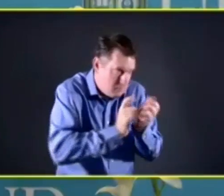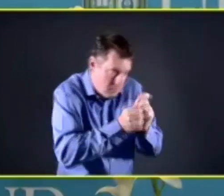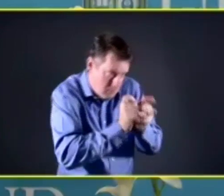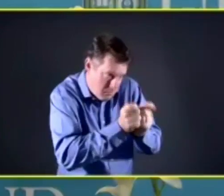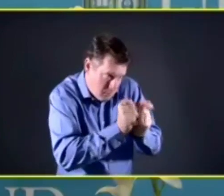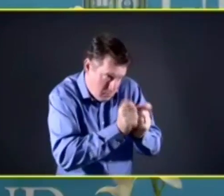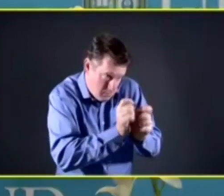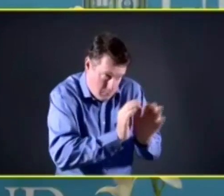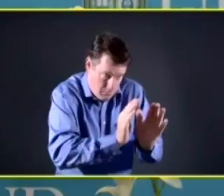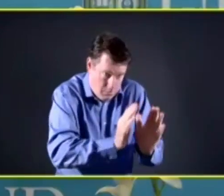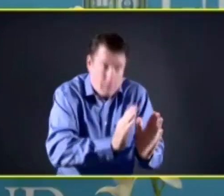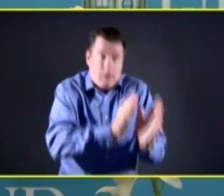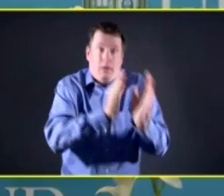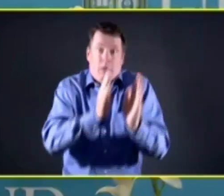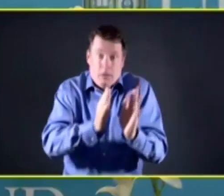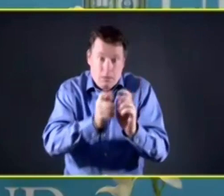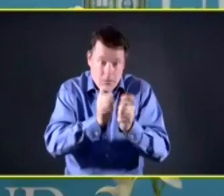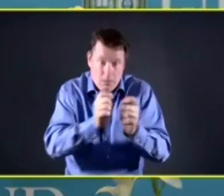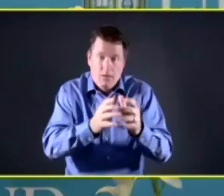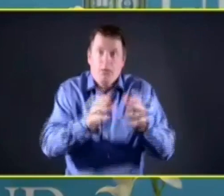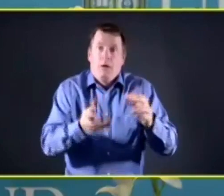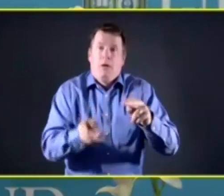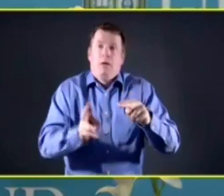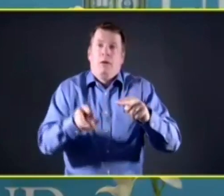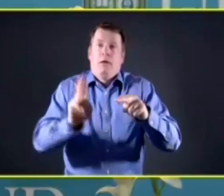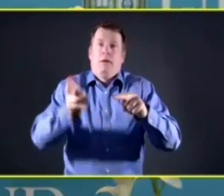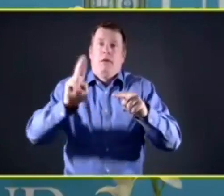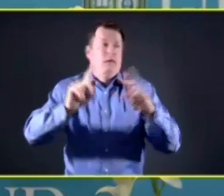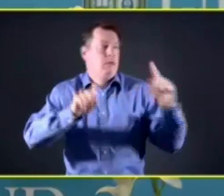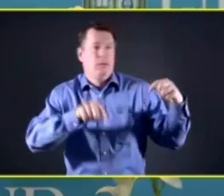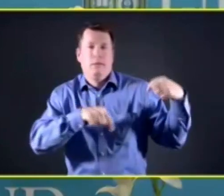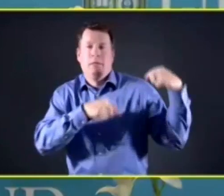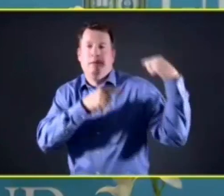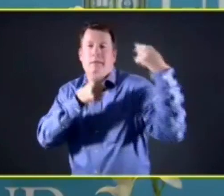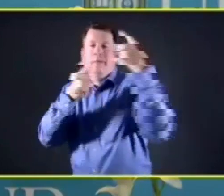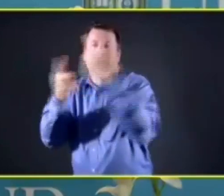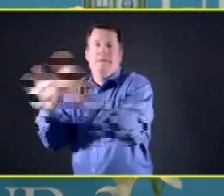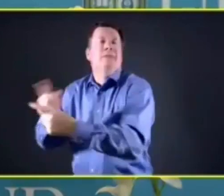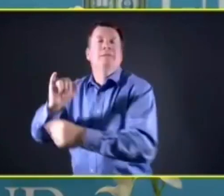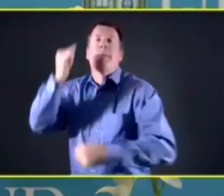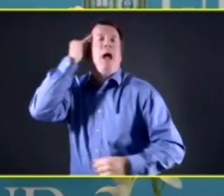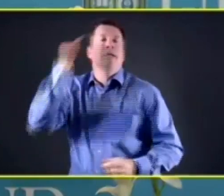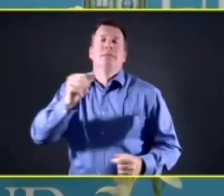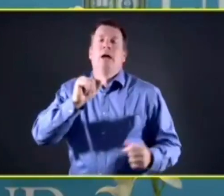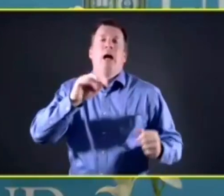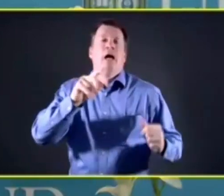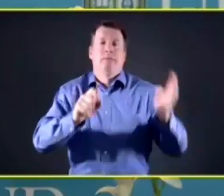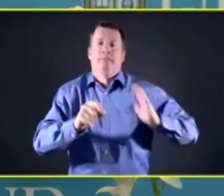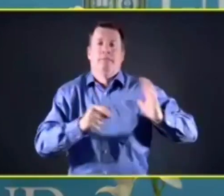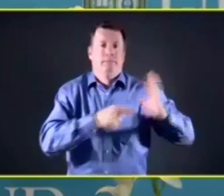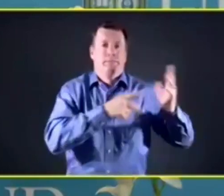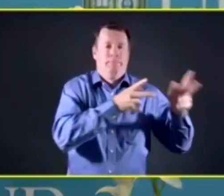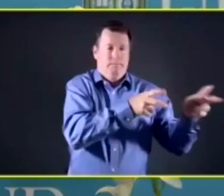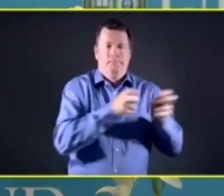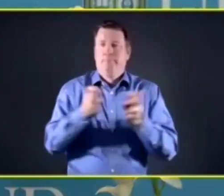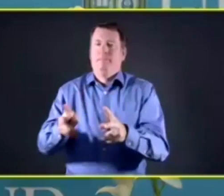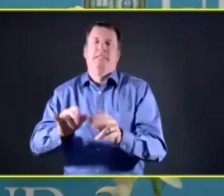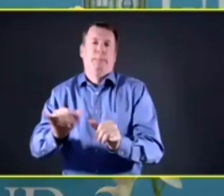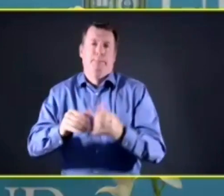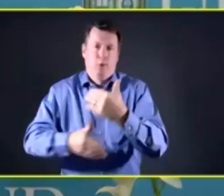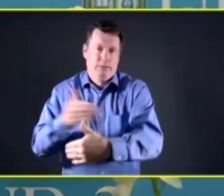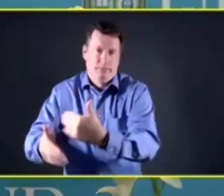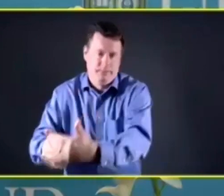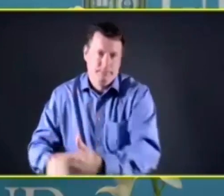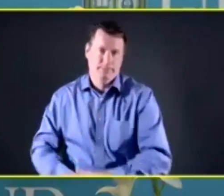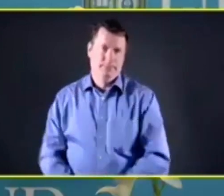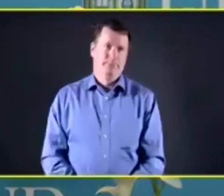and the doctors don't really know whether you got placebo or the active drug. The